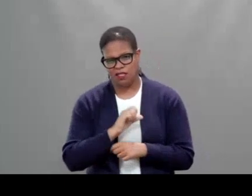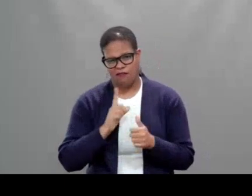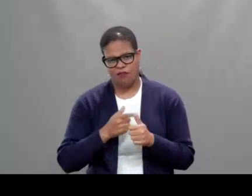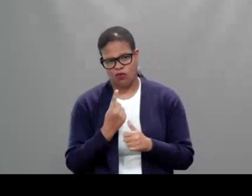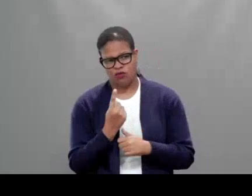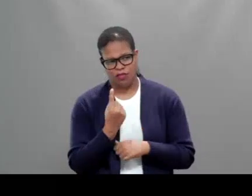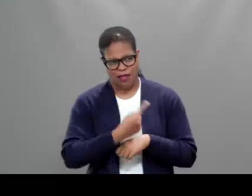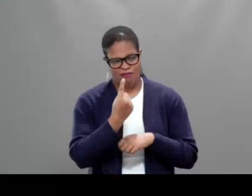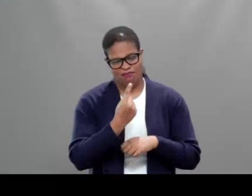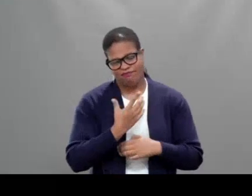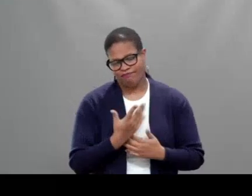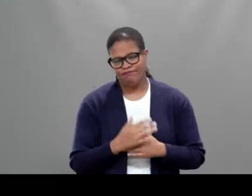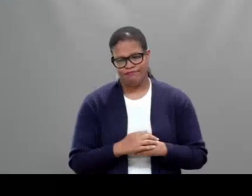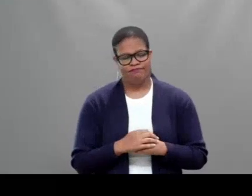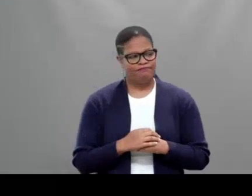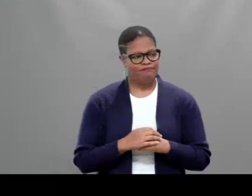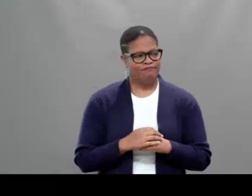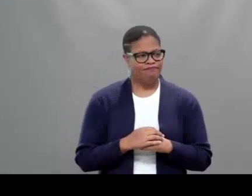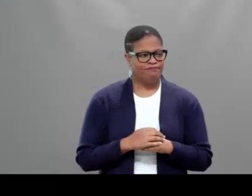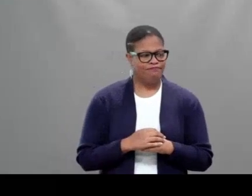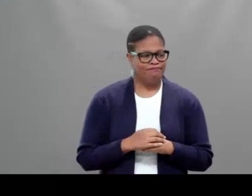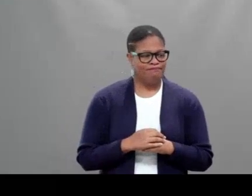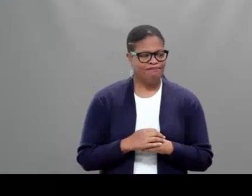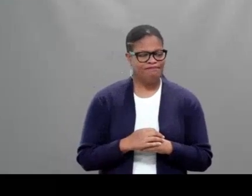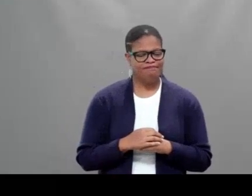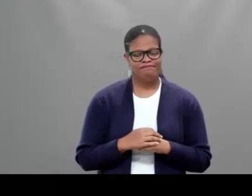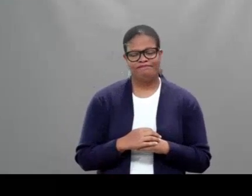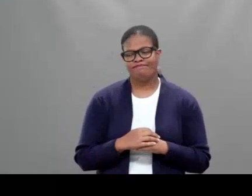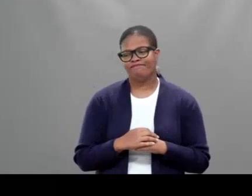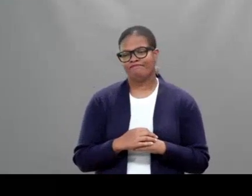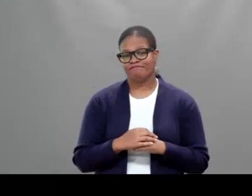one. So those are the